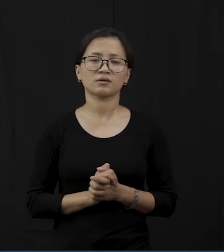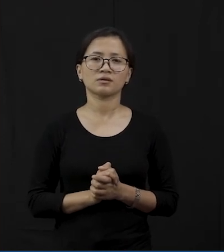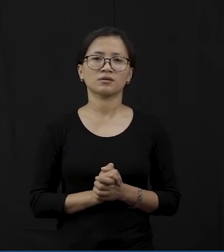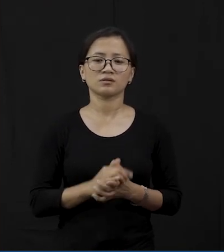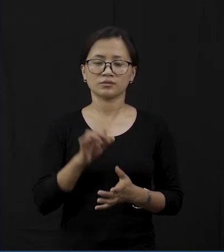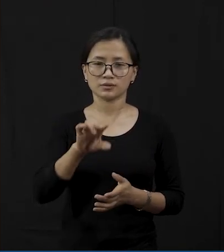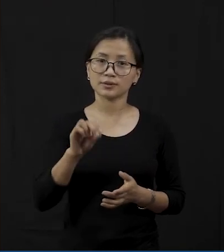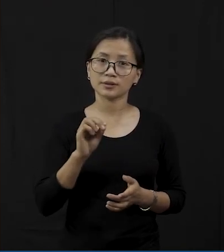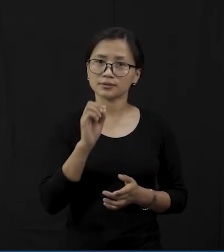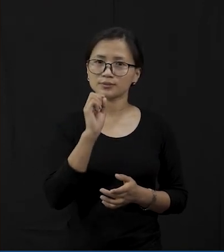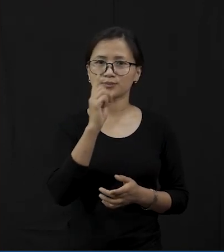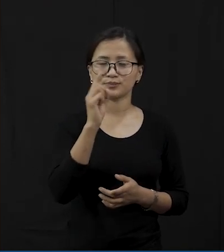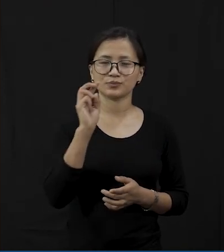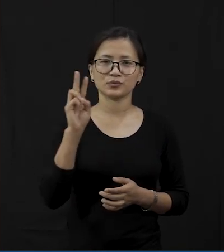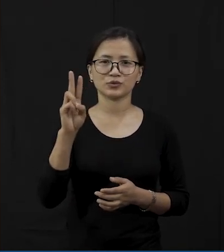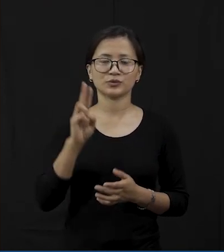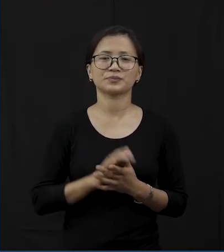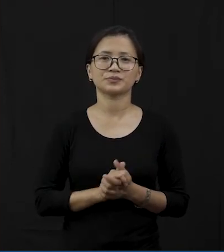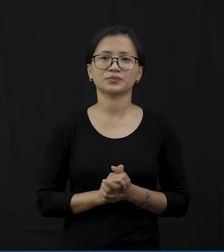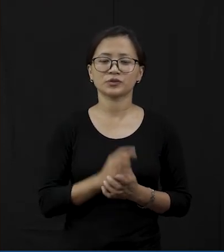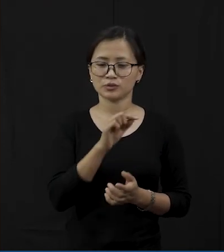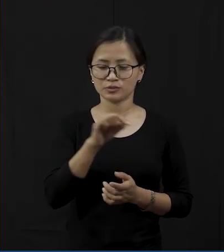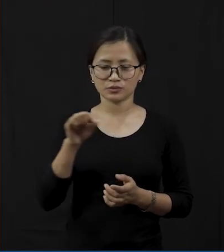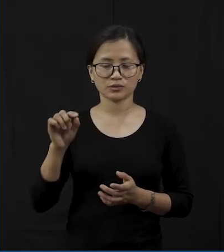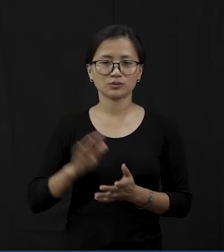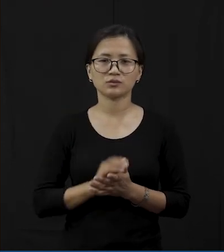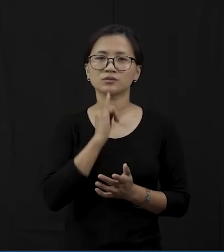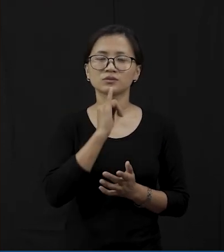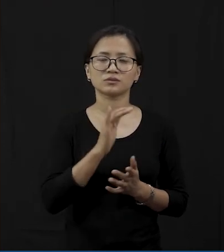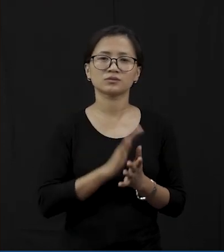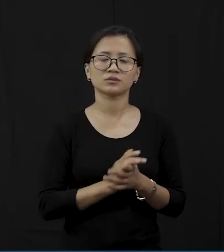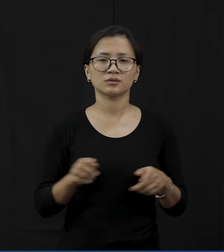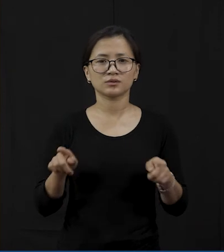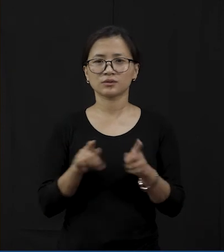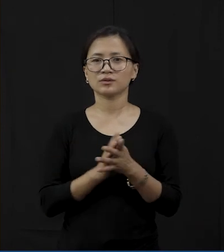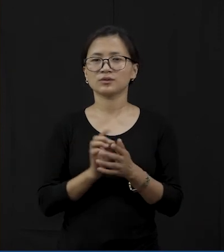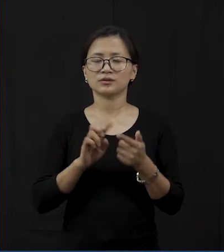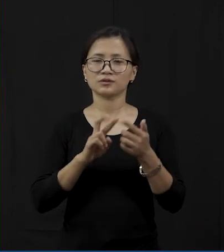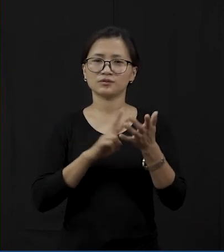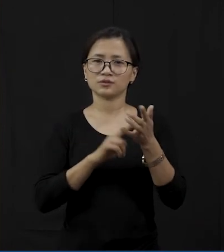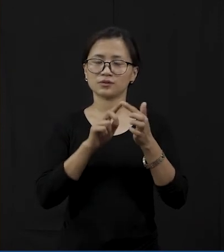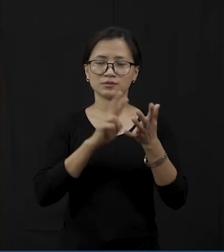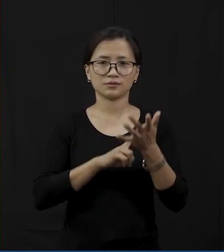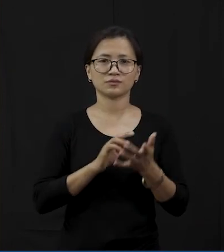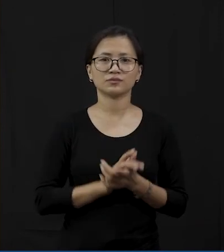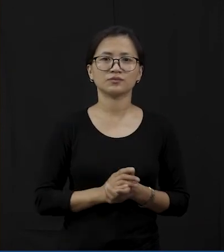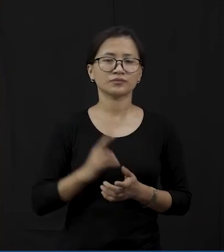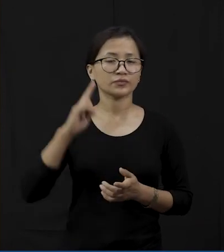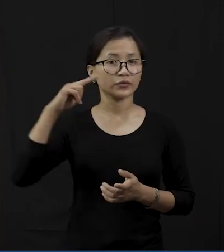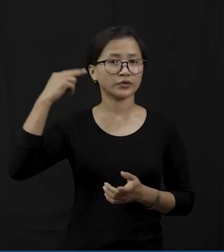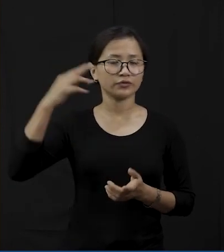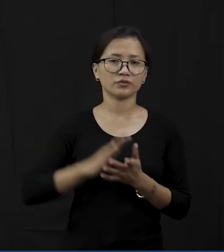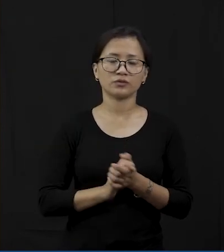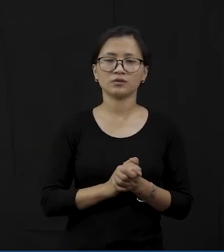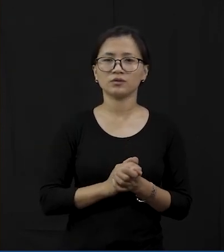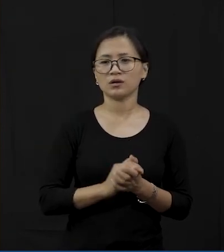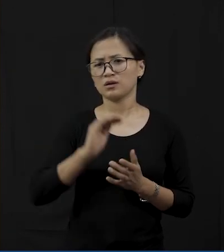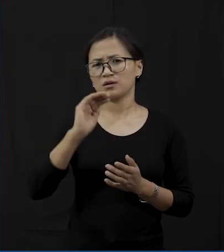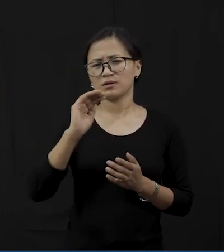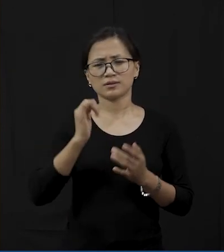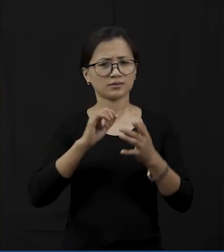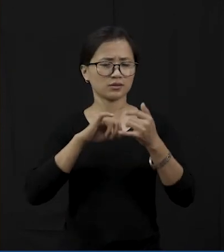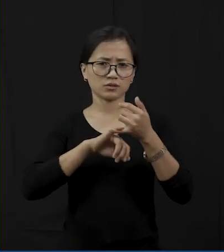We get 12, which is also even. So here, therefore, the sum